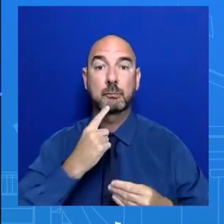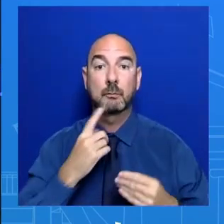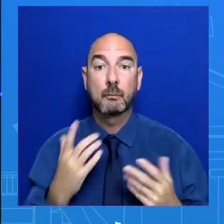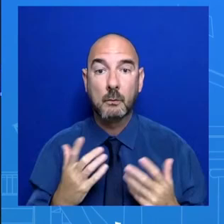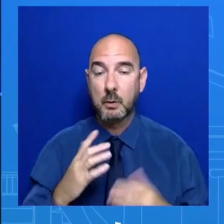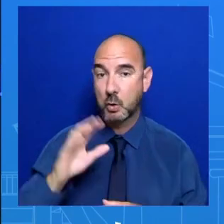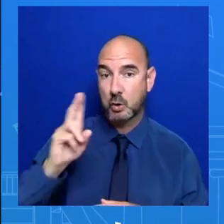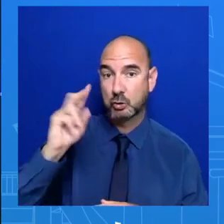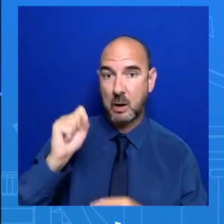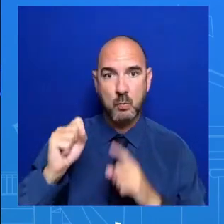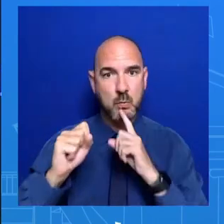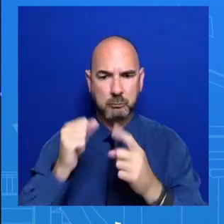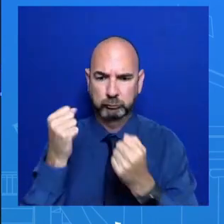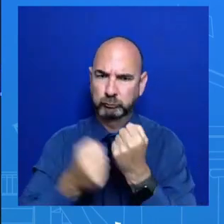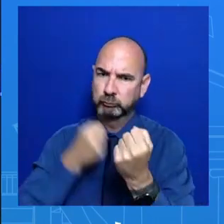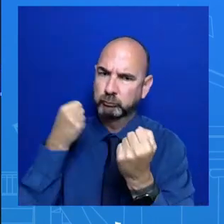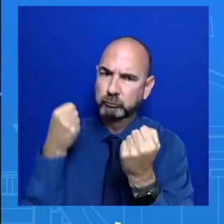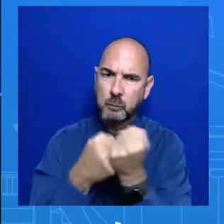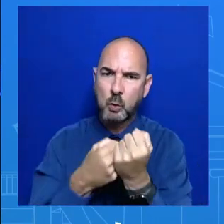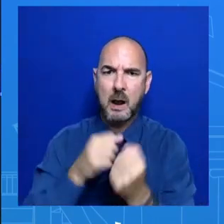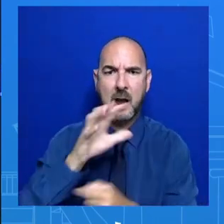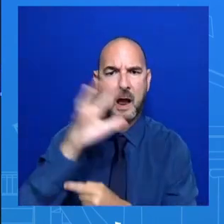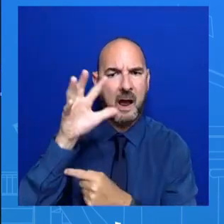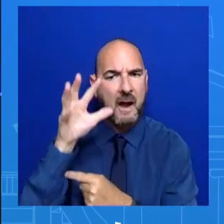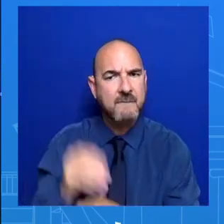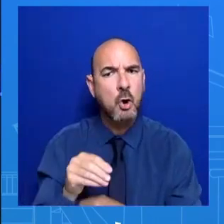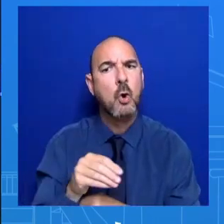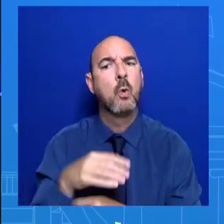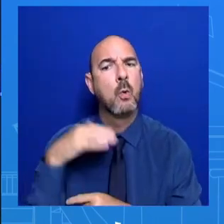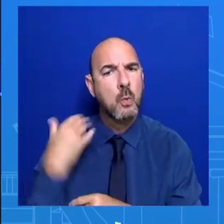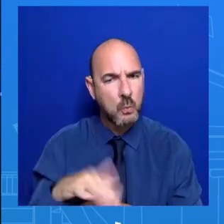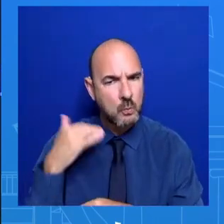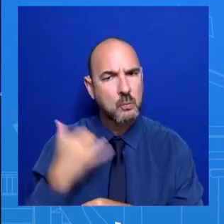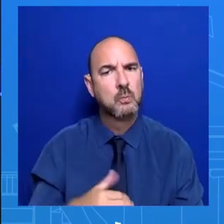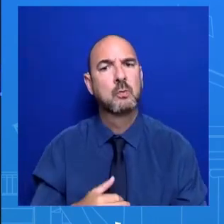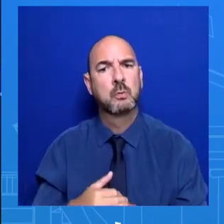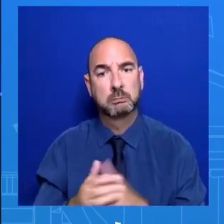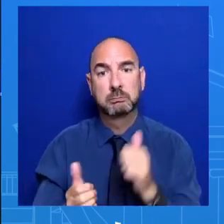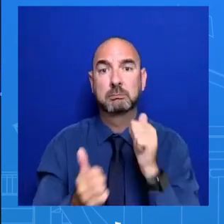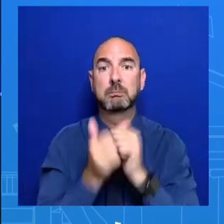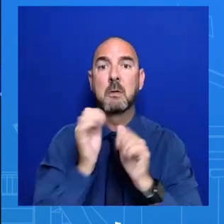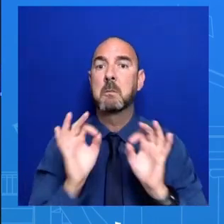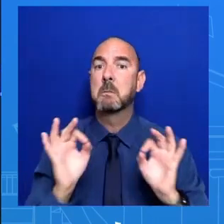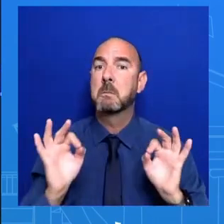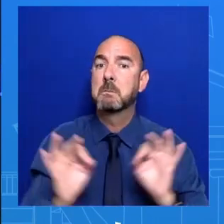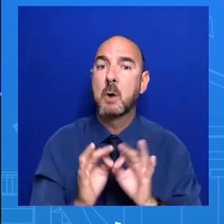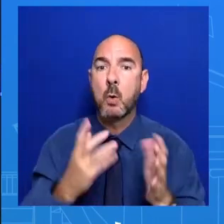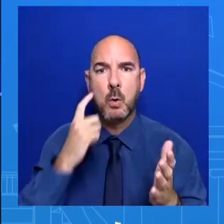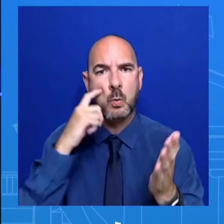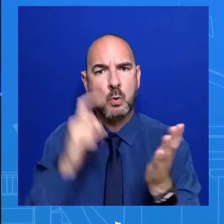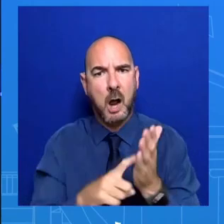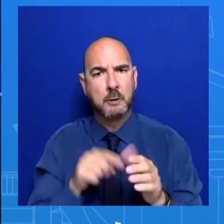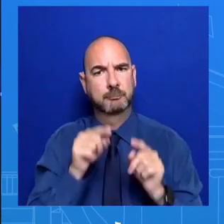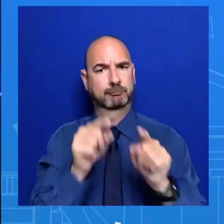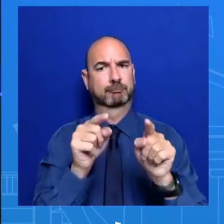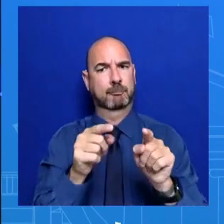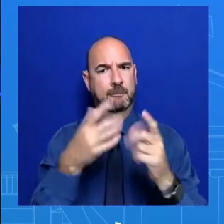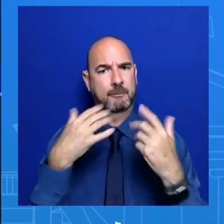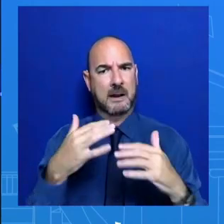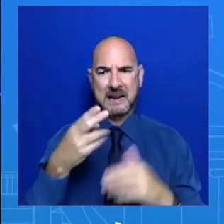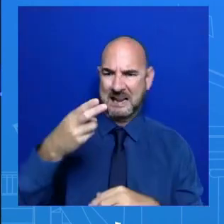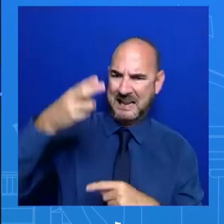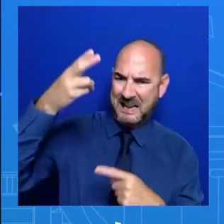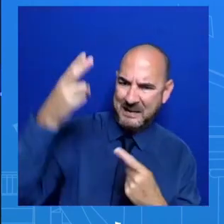Africa. Most importantly, we are recognizing our rich history of partnership, friendship,